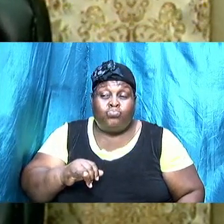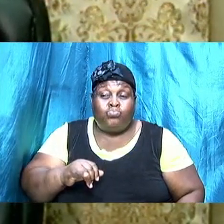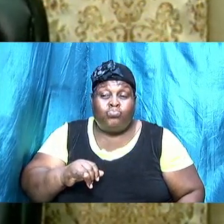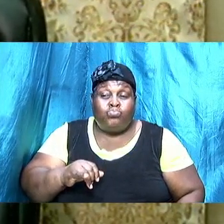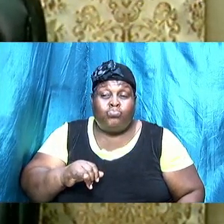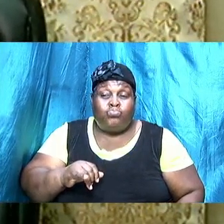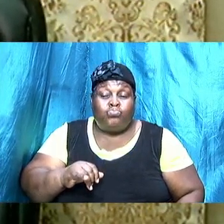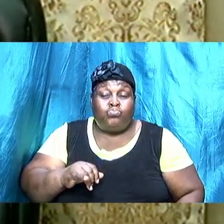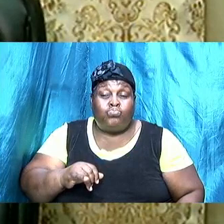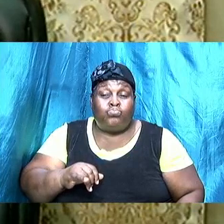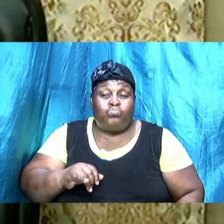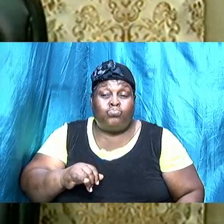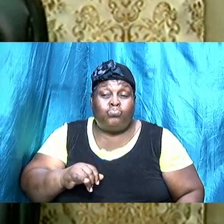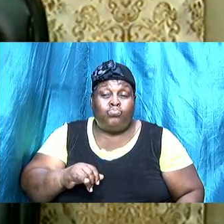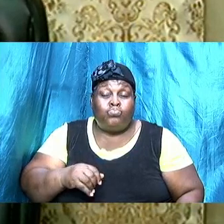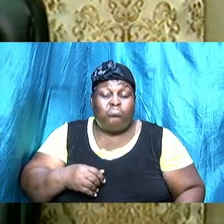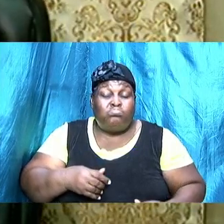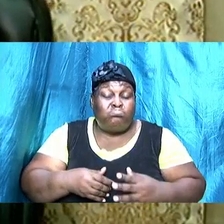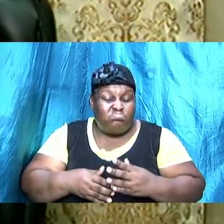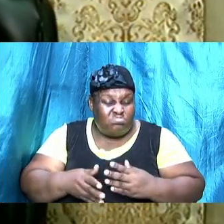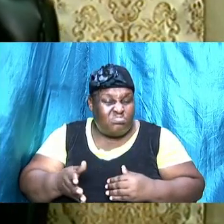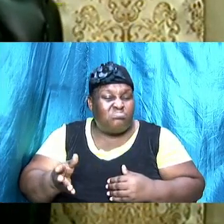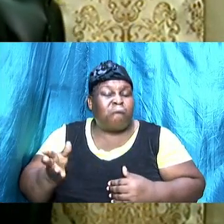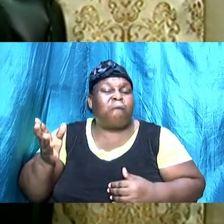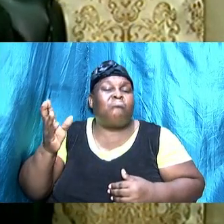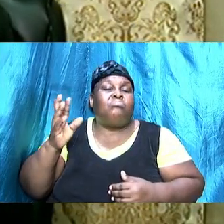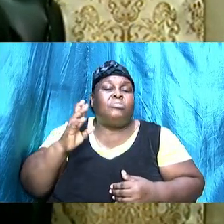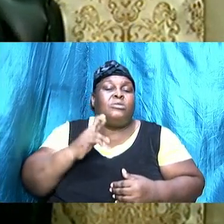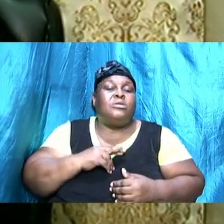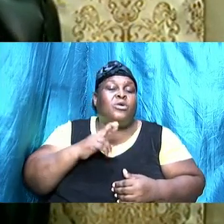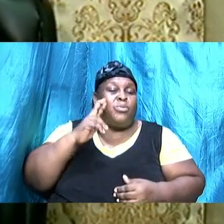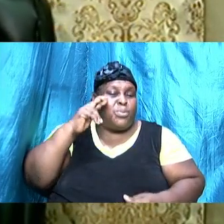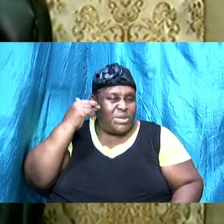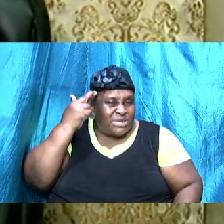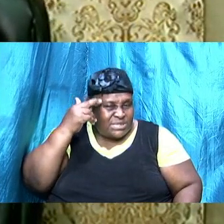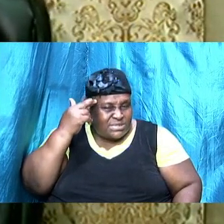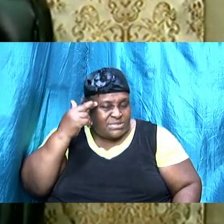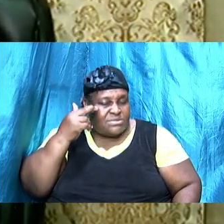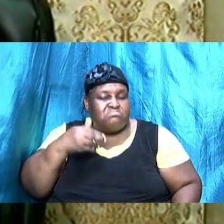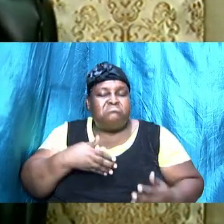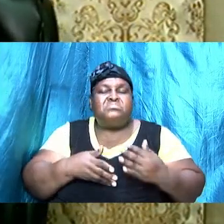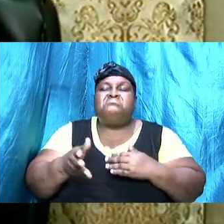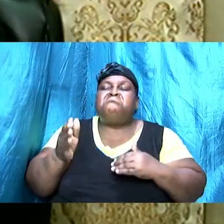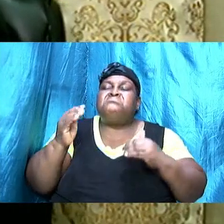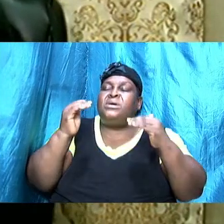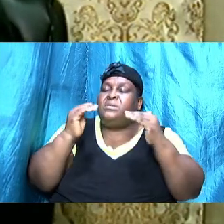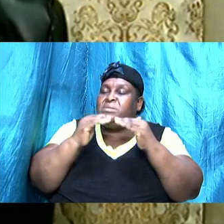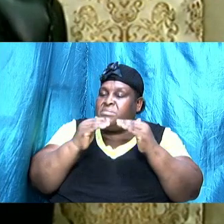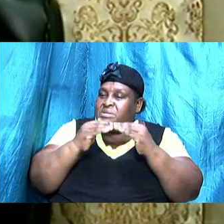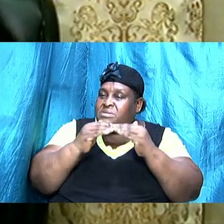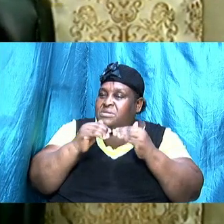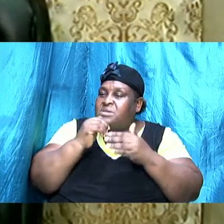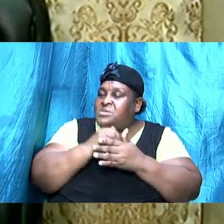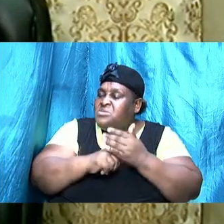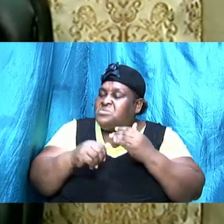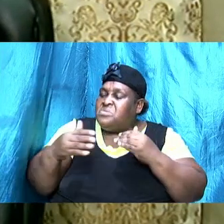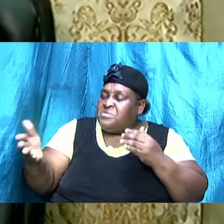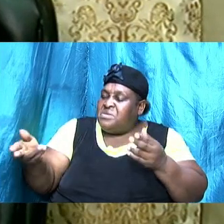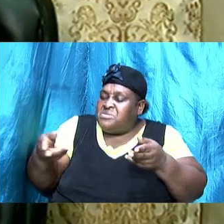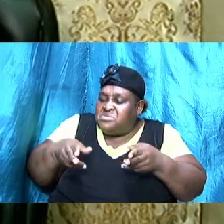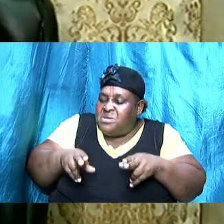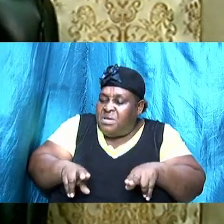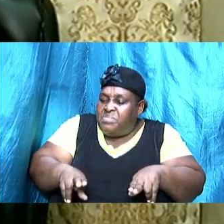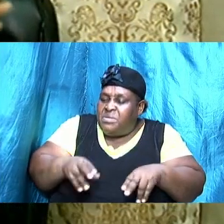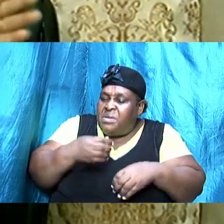a cause, there is a limit where some things can happen